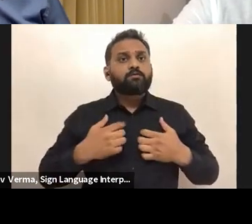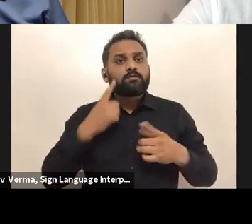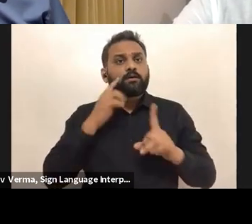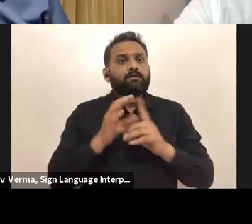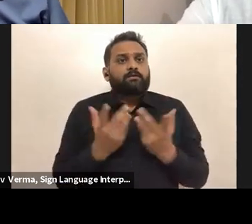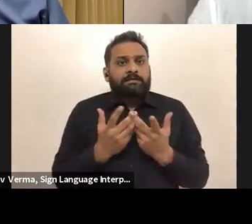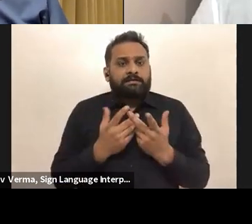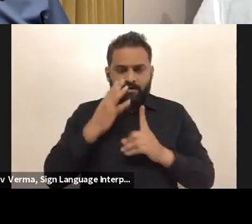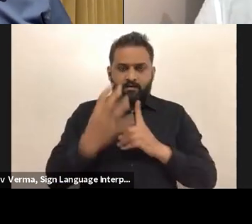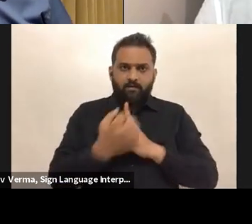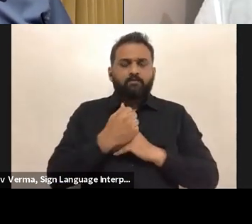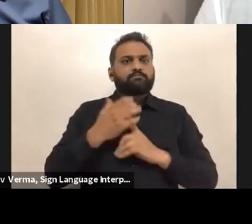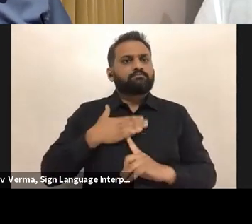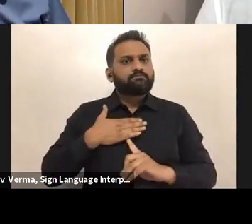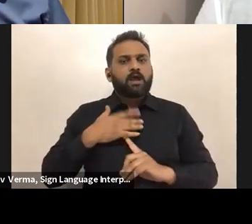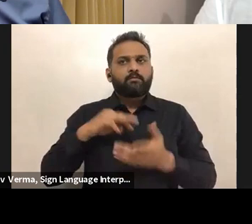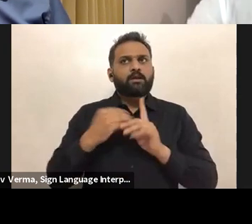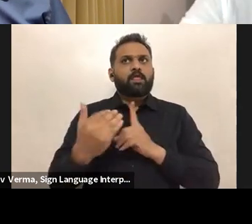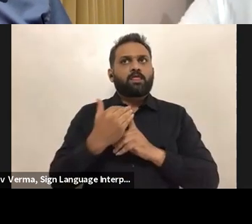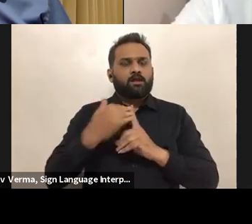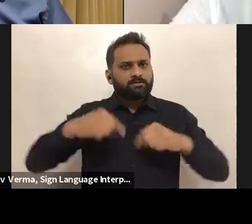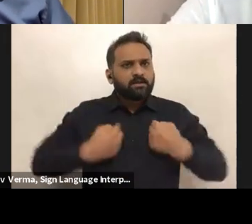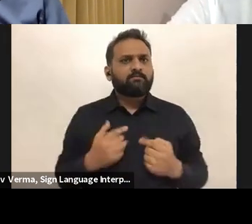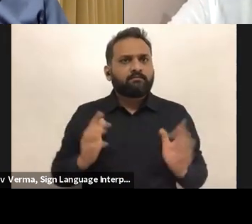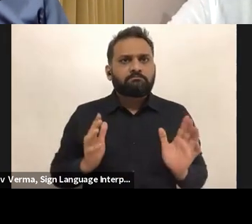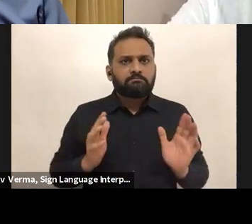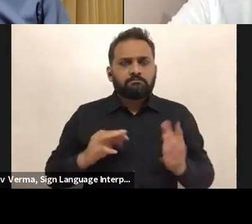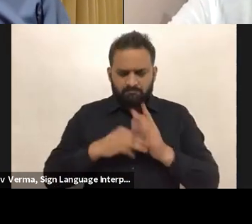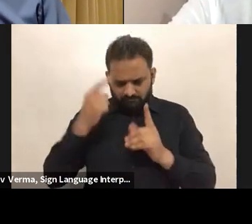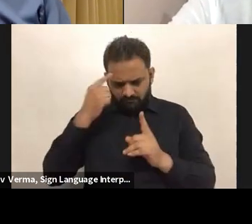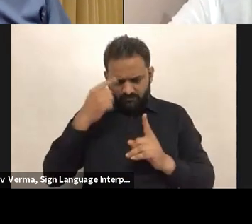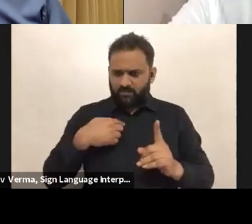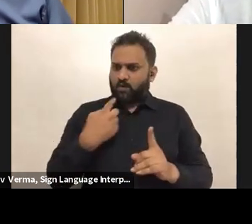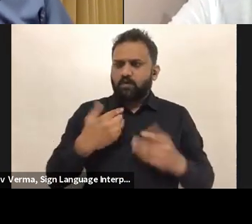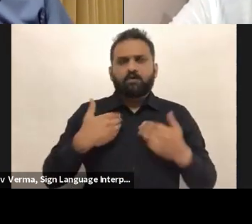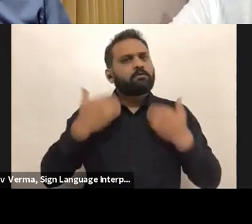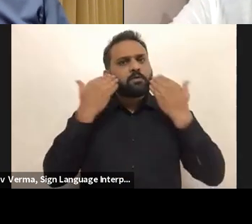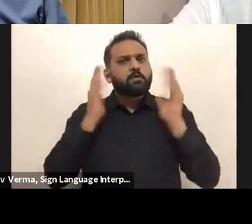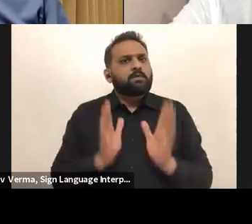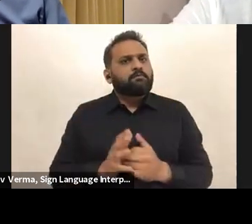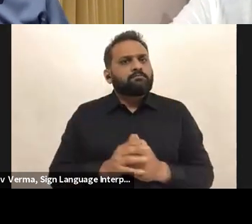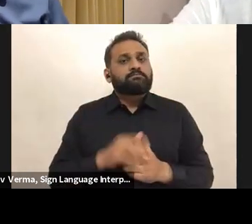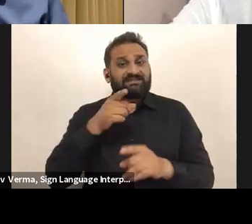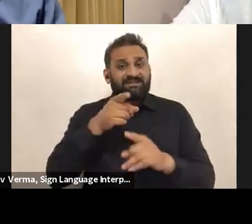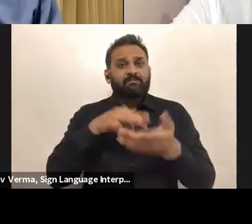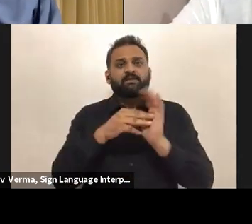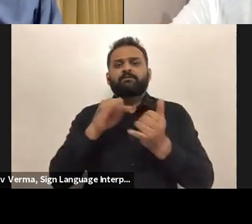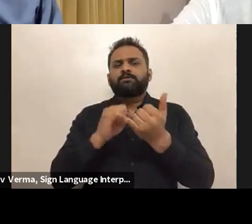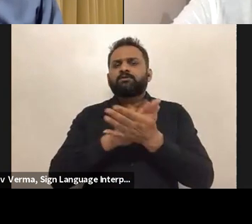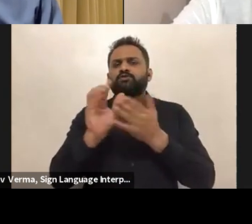that's when the world reminds you to kind of question and think about your identity. Which is something that Shivangi also said.